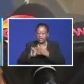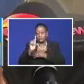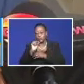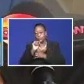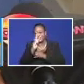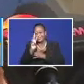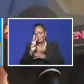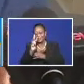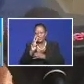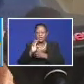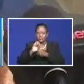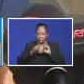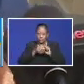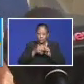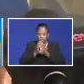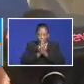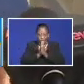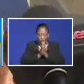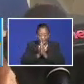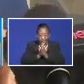so we are eagerly awaiting